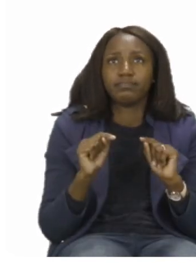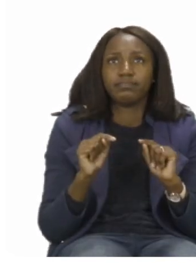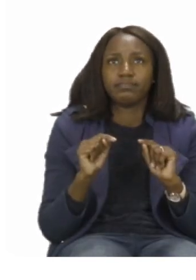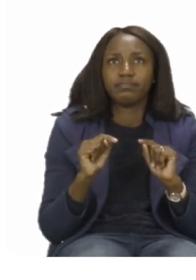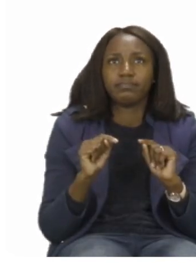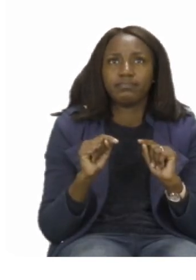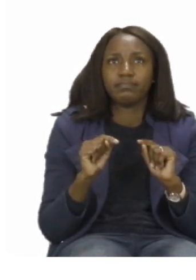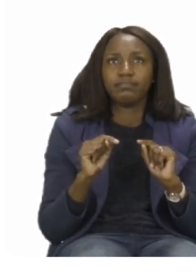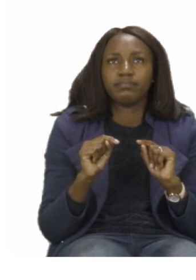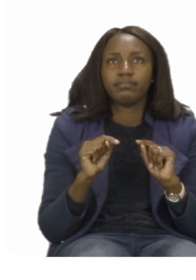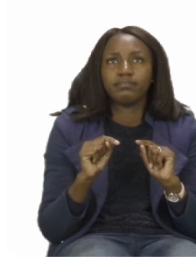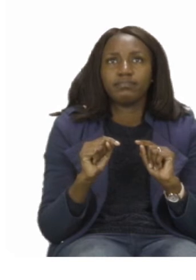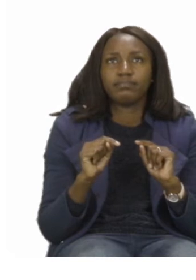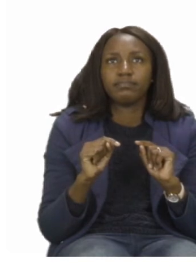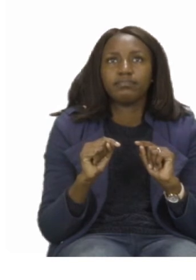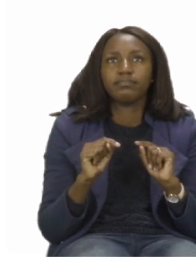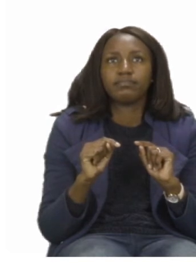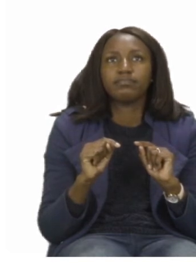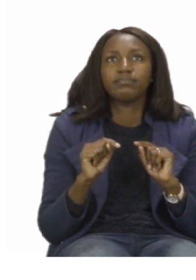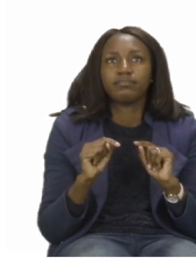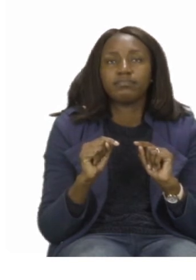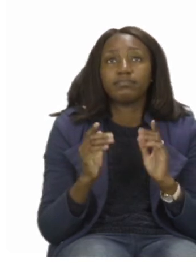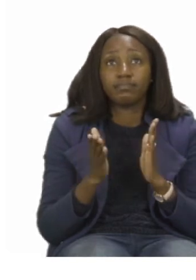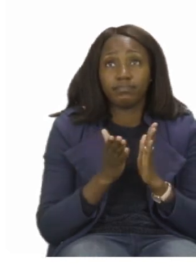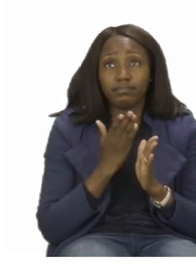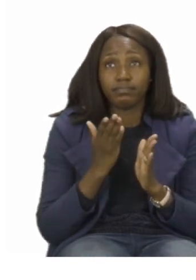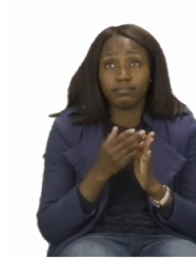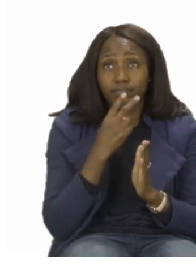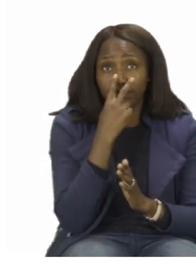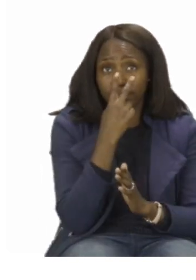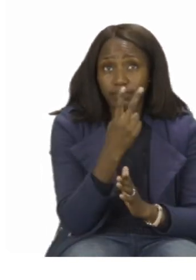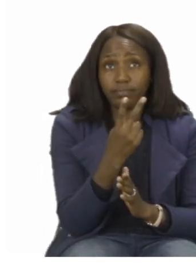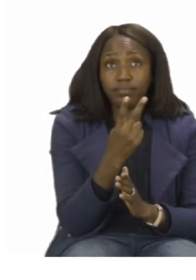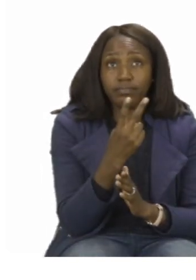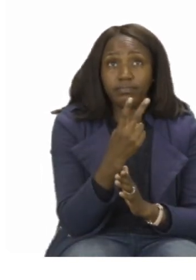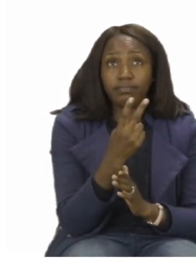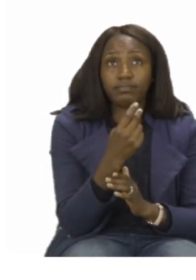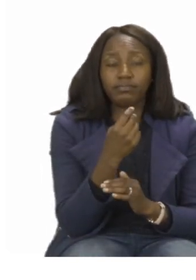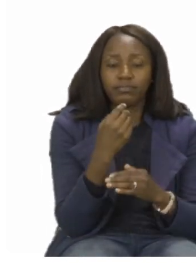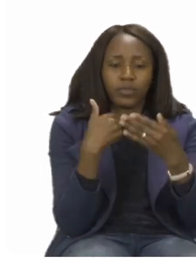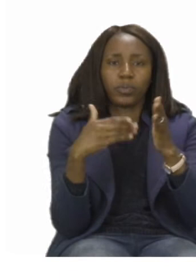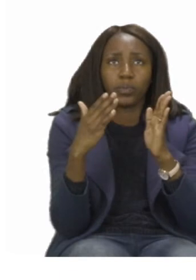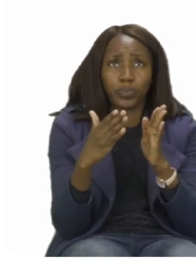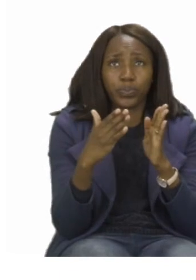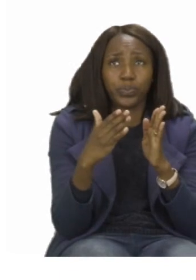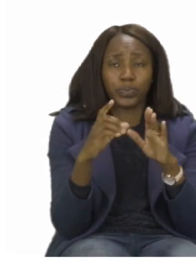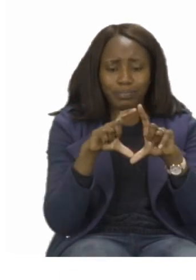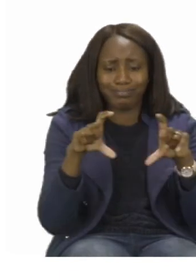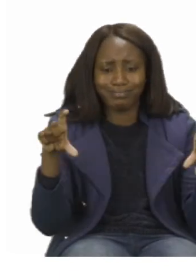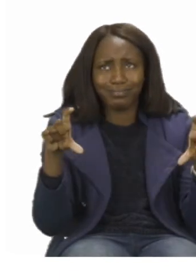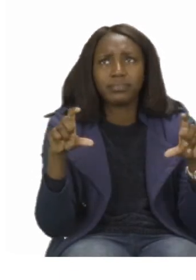you go back to the first part of the page and you look at your rectangular prism, your cube,